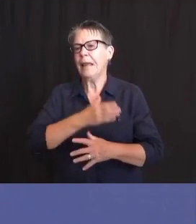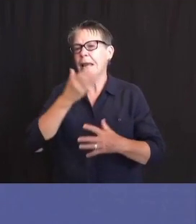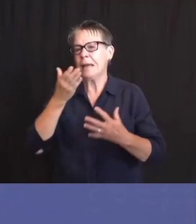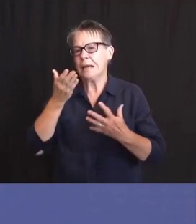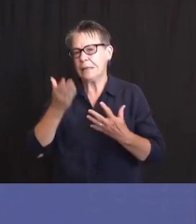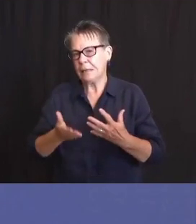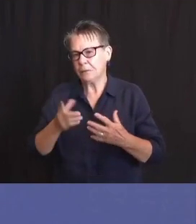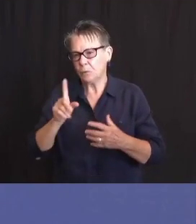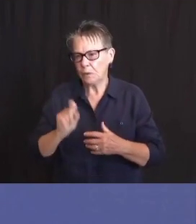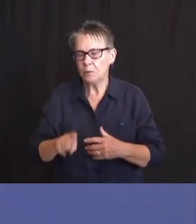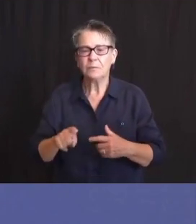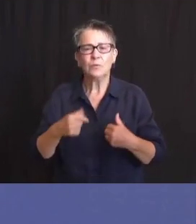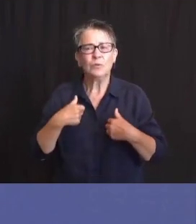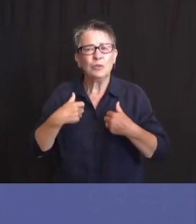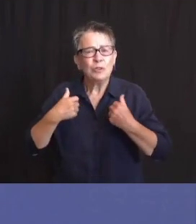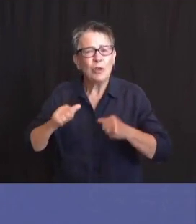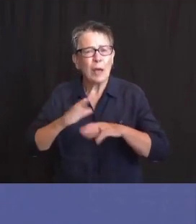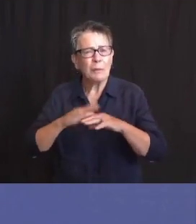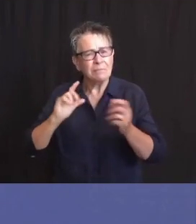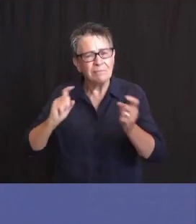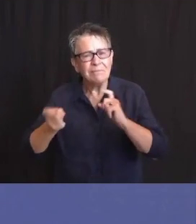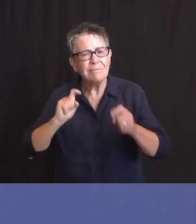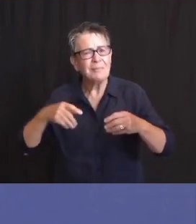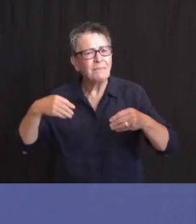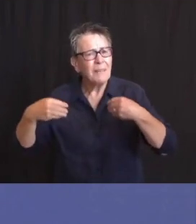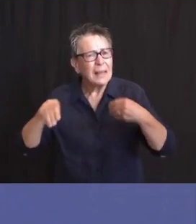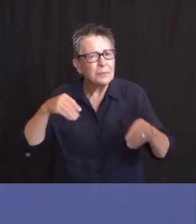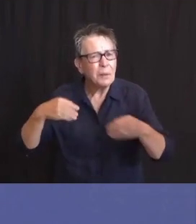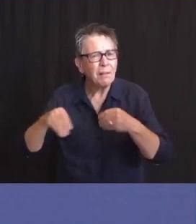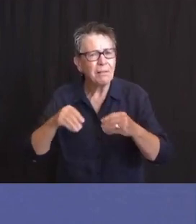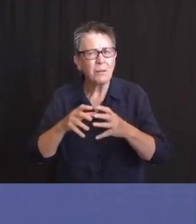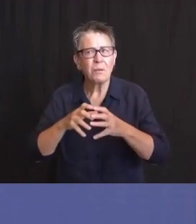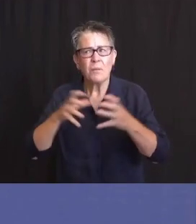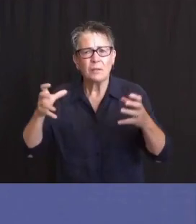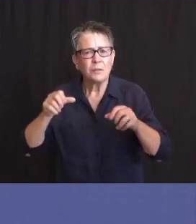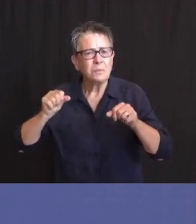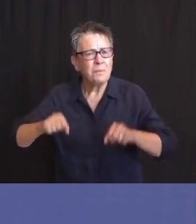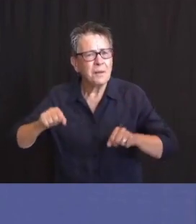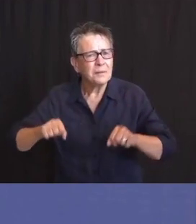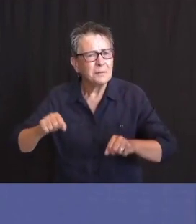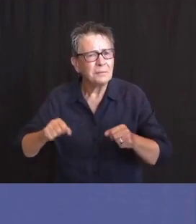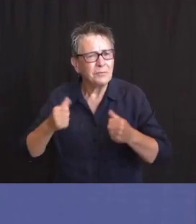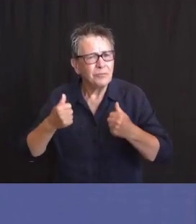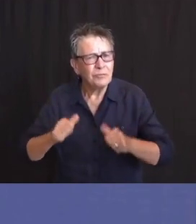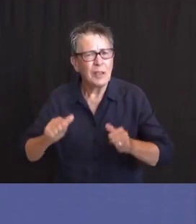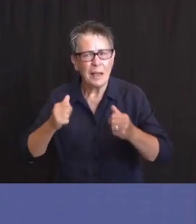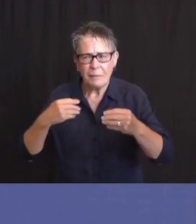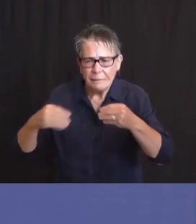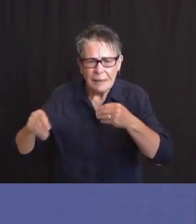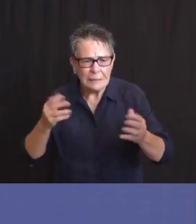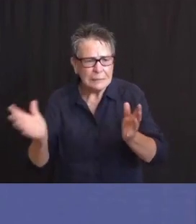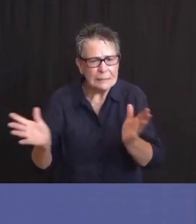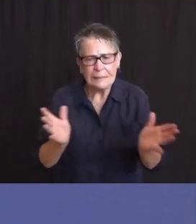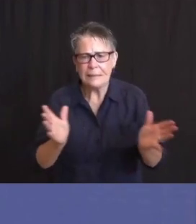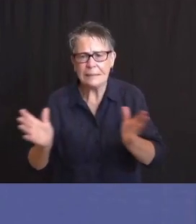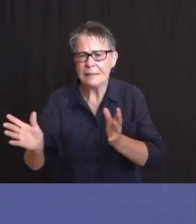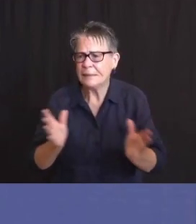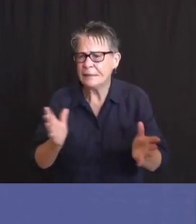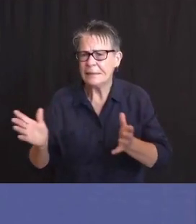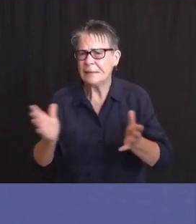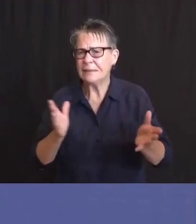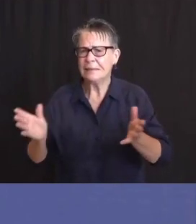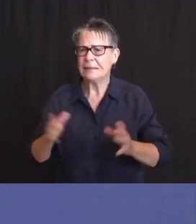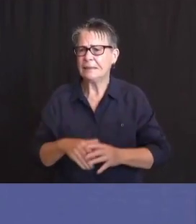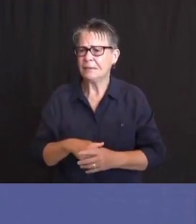the system, including reserving the right, based on the data that we've just discussed, to